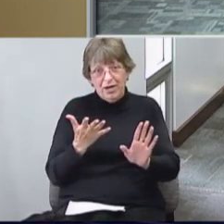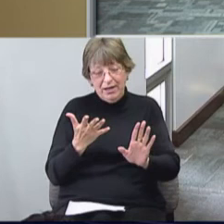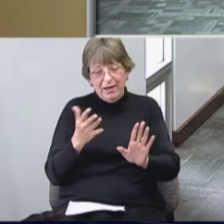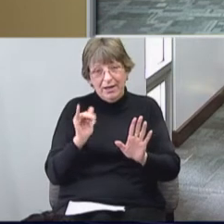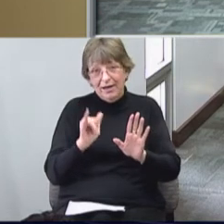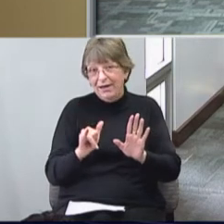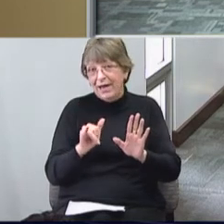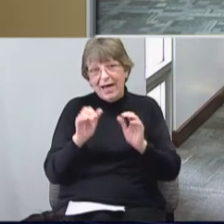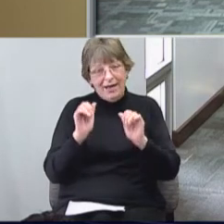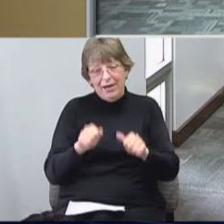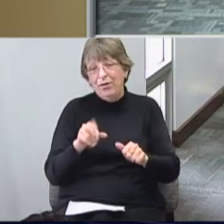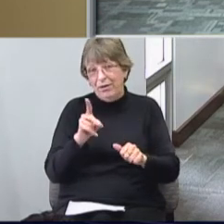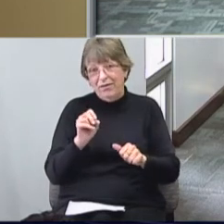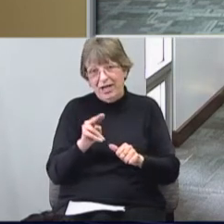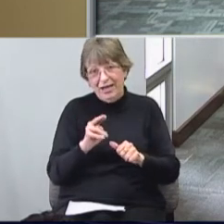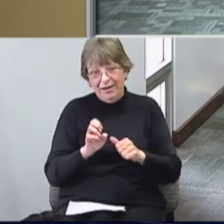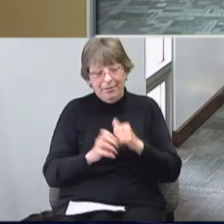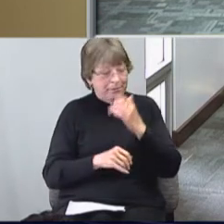project.